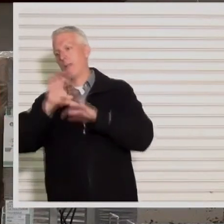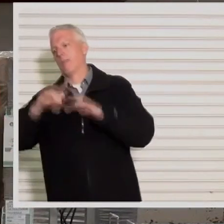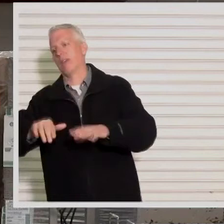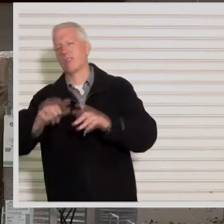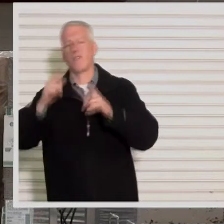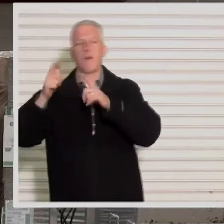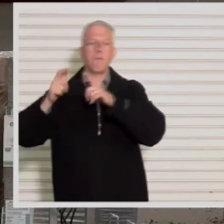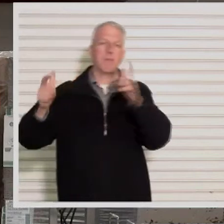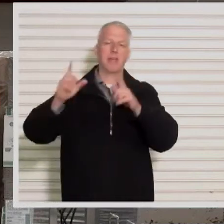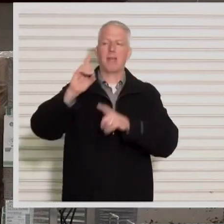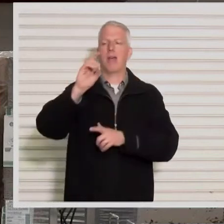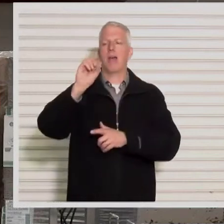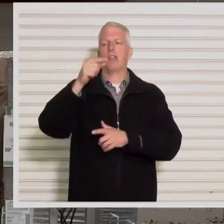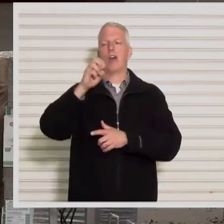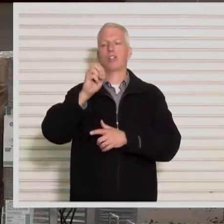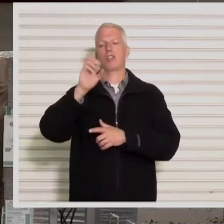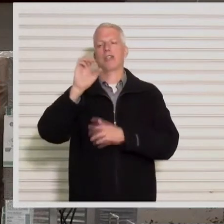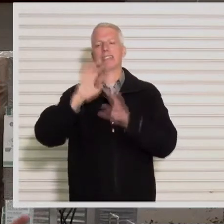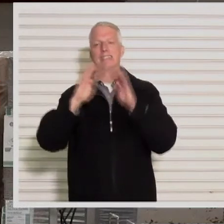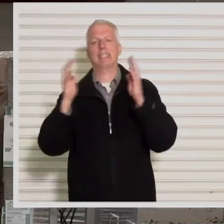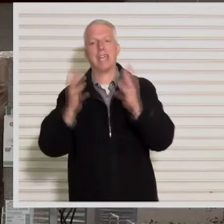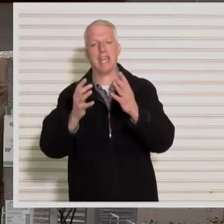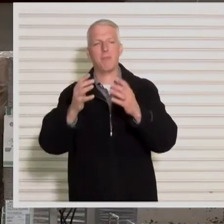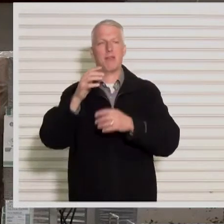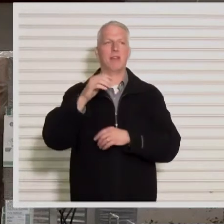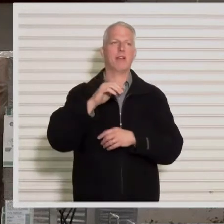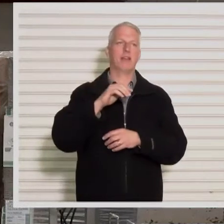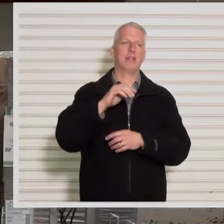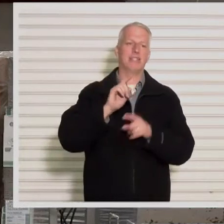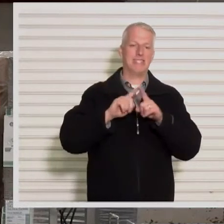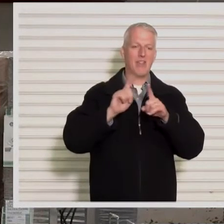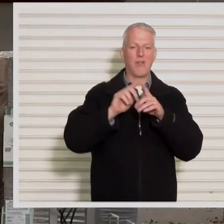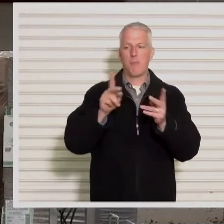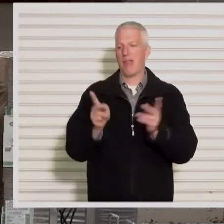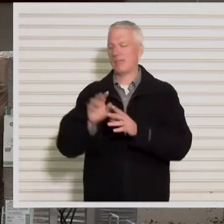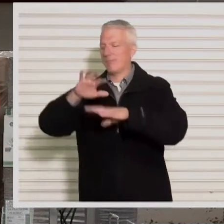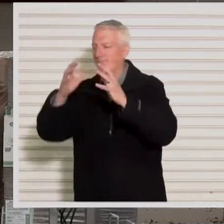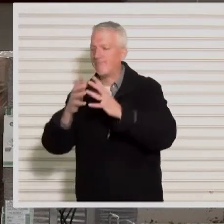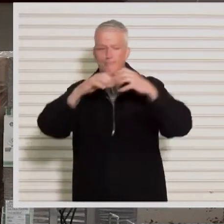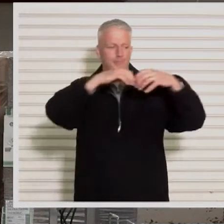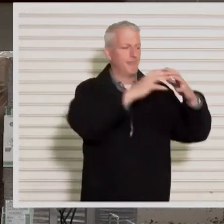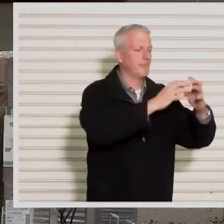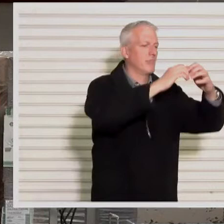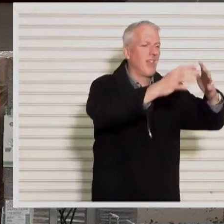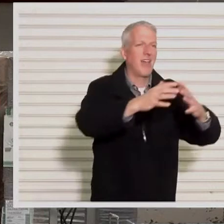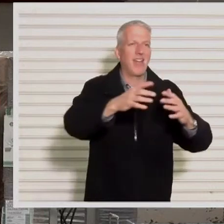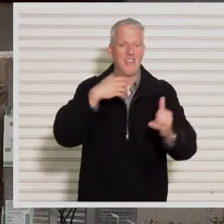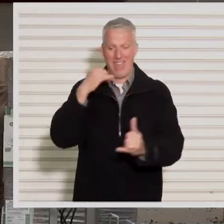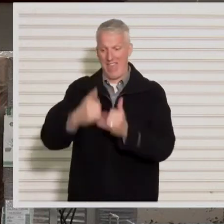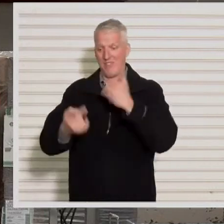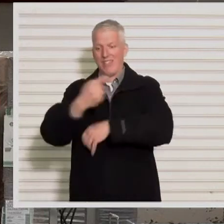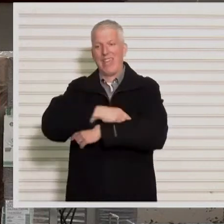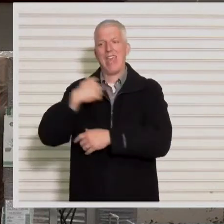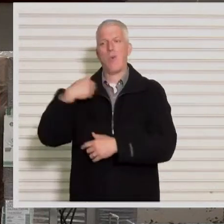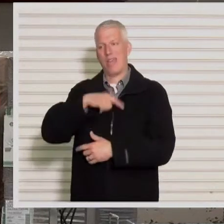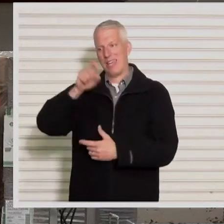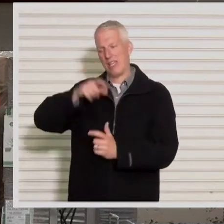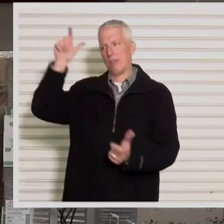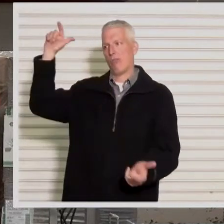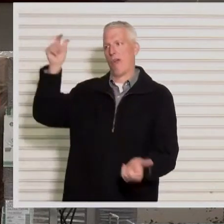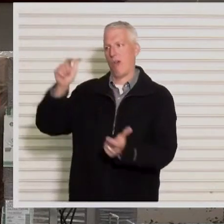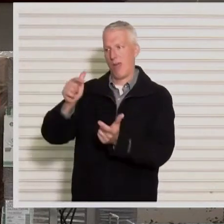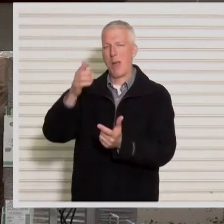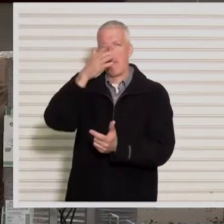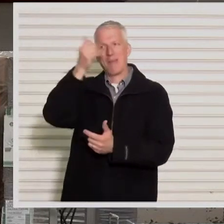at Petco Park, up in Santa Clara at Levi's Stadium. End of the day, we're throttling back many of those